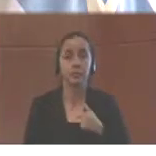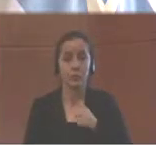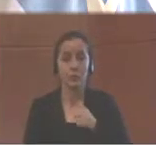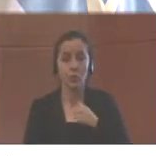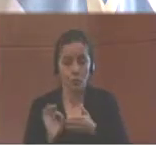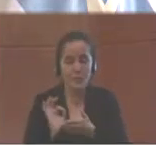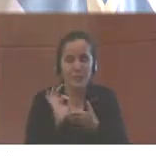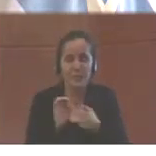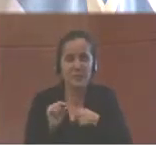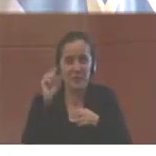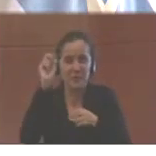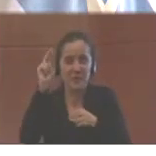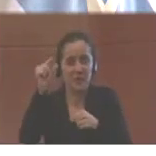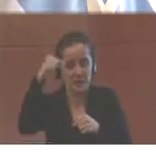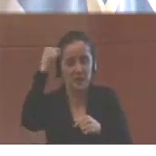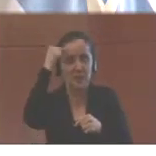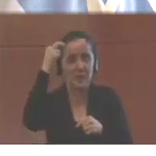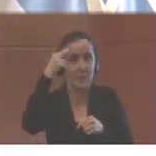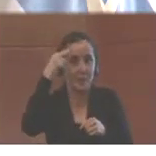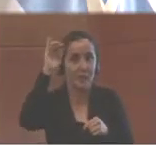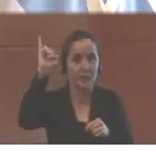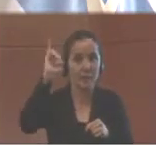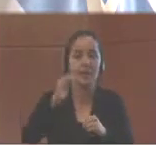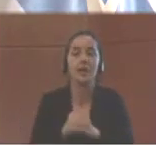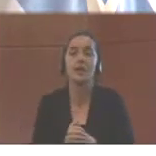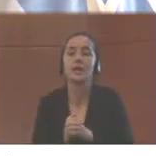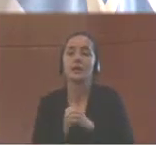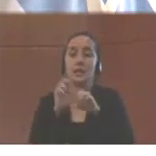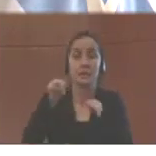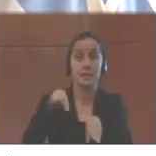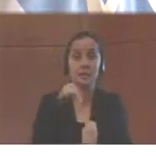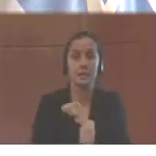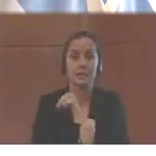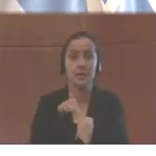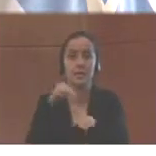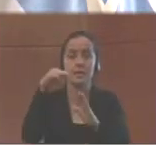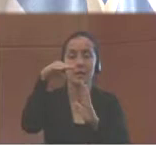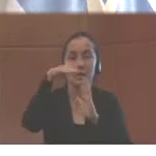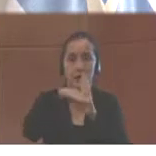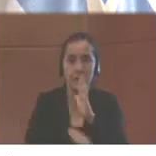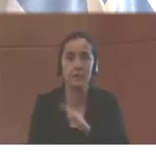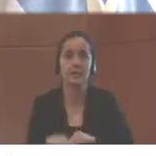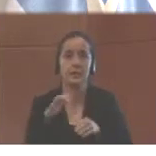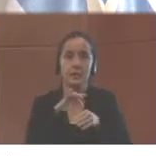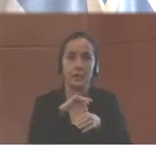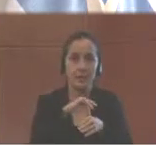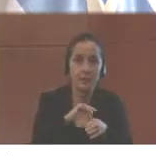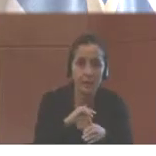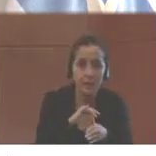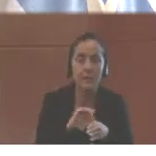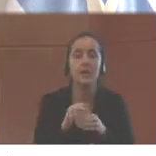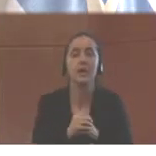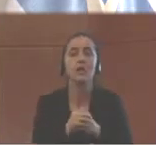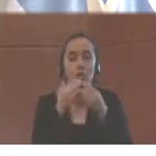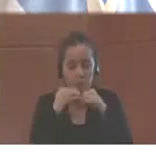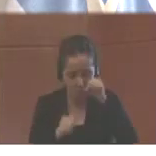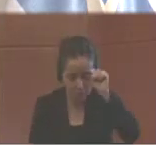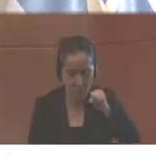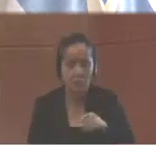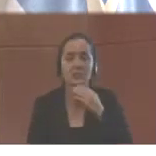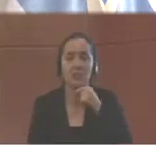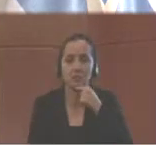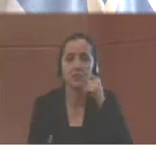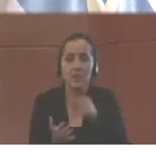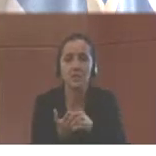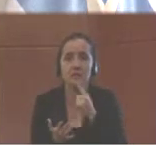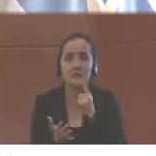The Haitian government has its national system of risk management and risk and disaster management, and I can assure